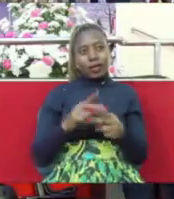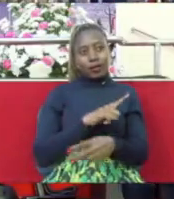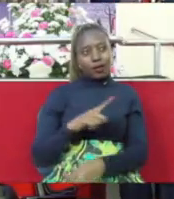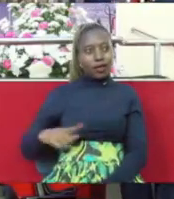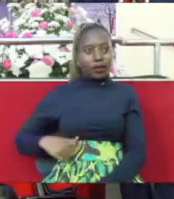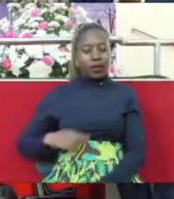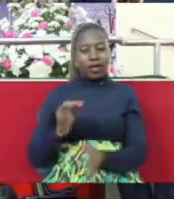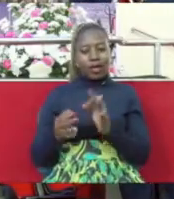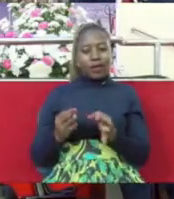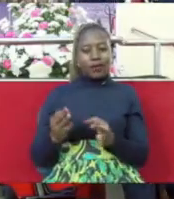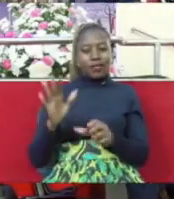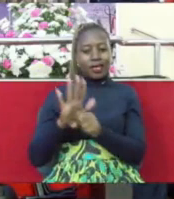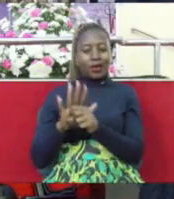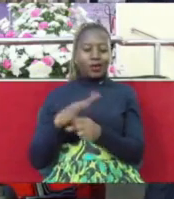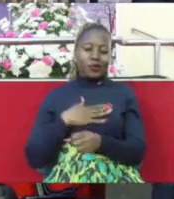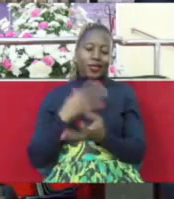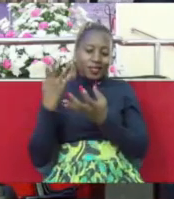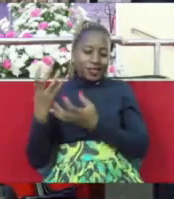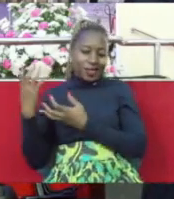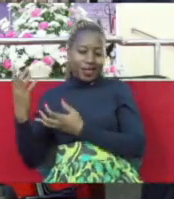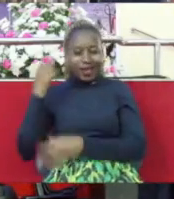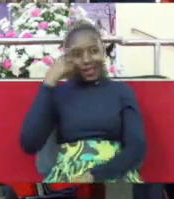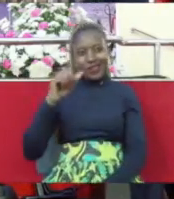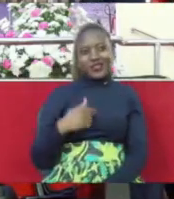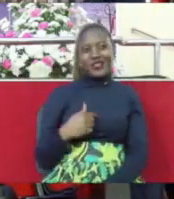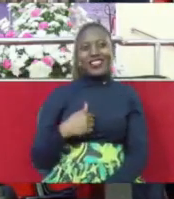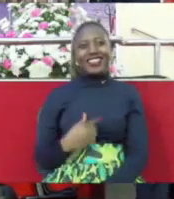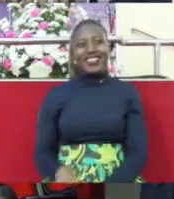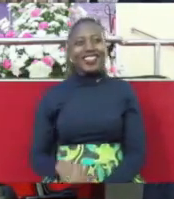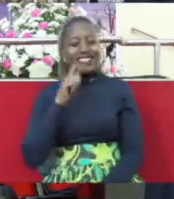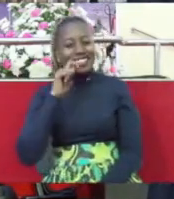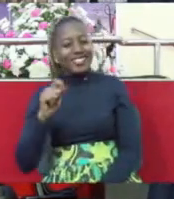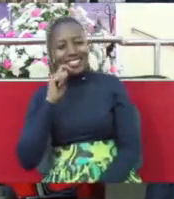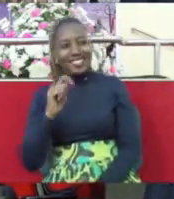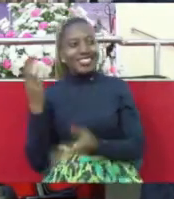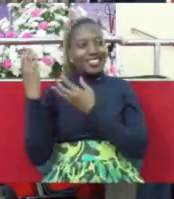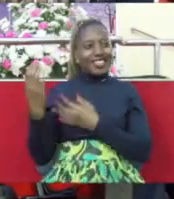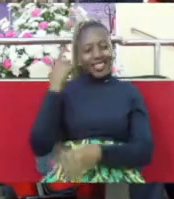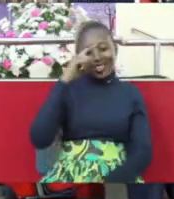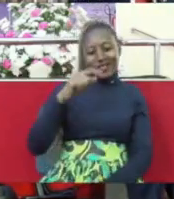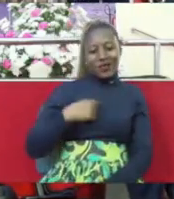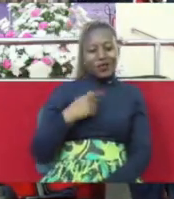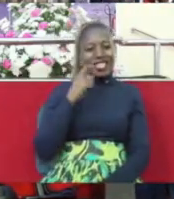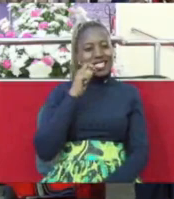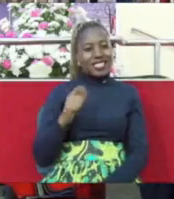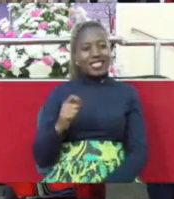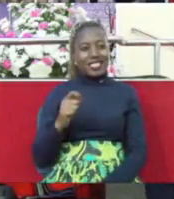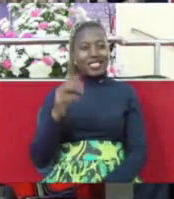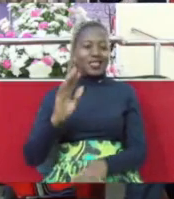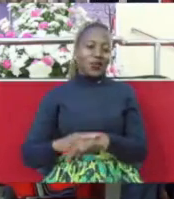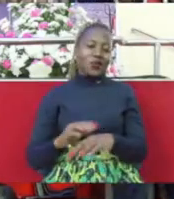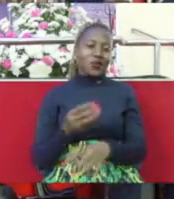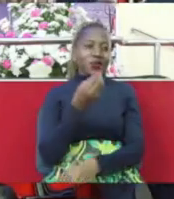itakuwa nyingi unibebe. Na tubebe kiasi. Bwana asifiwe. Amen. You carry for me, I will eat. It is good to eat. Nibebe mimi nitakula kwa